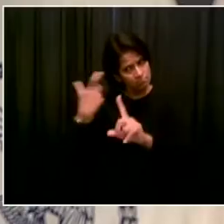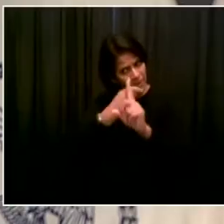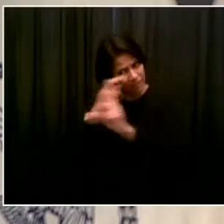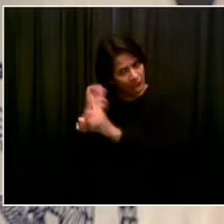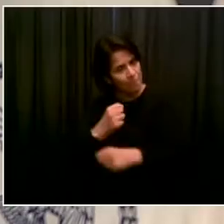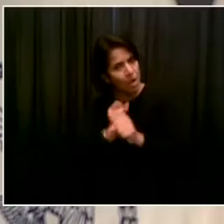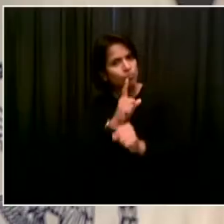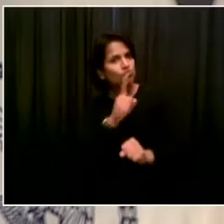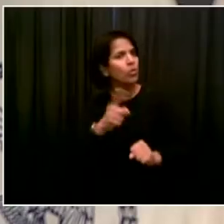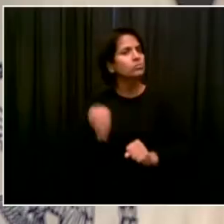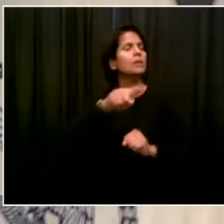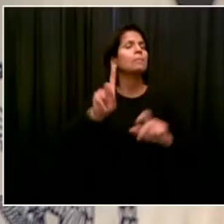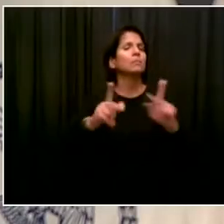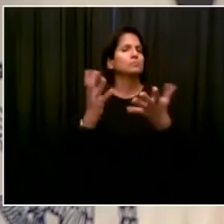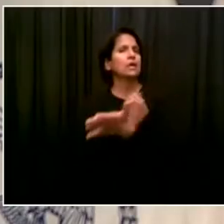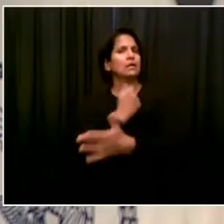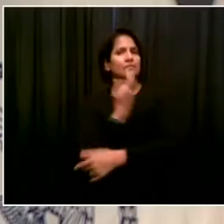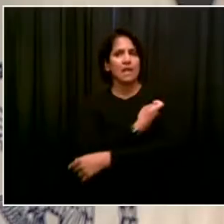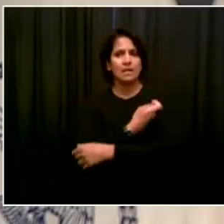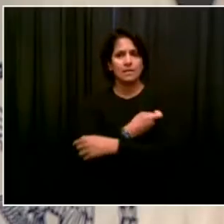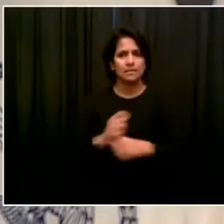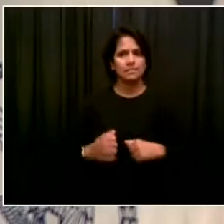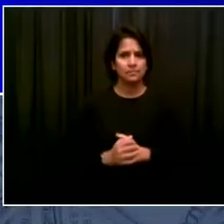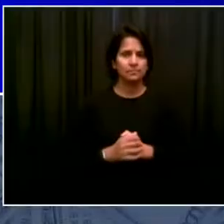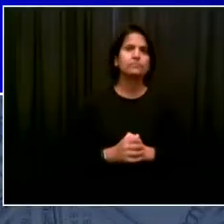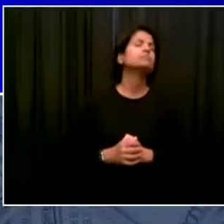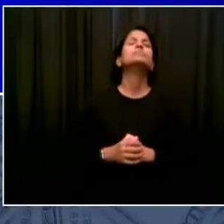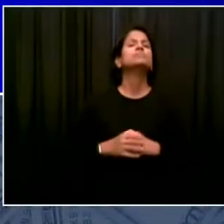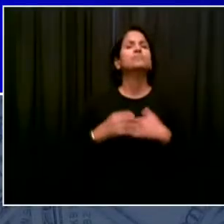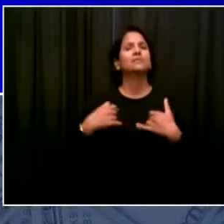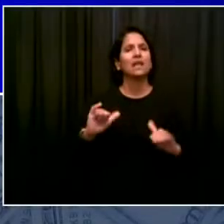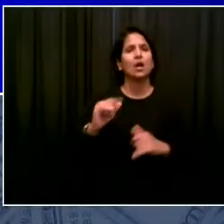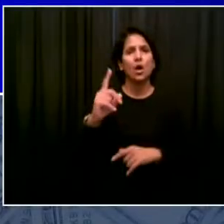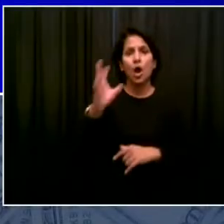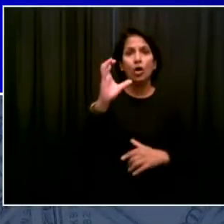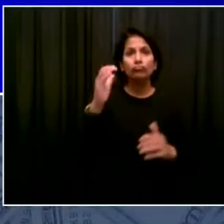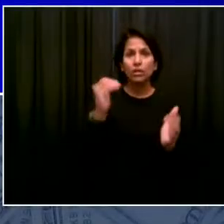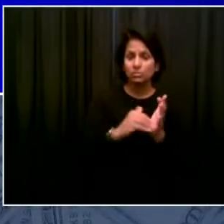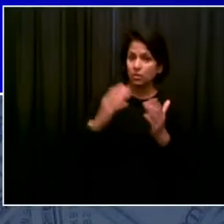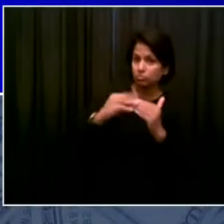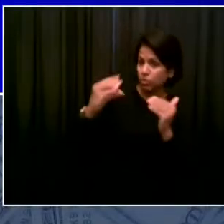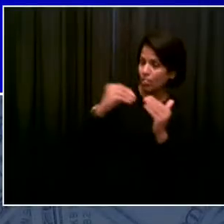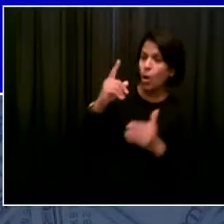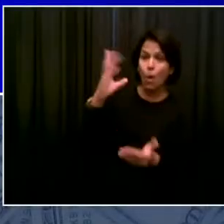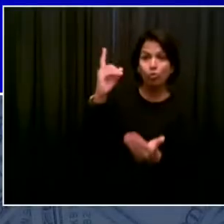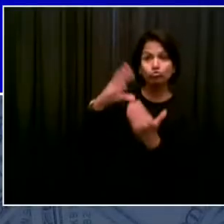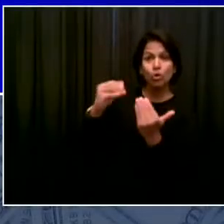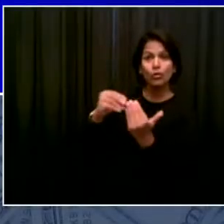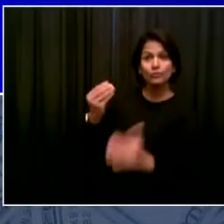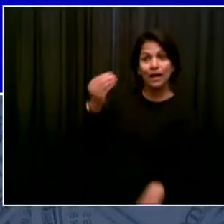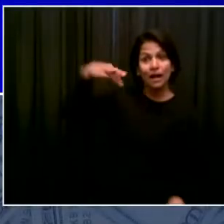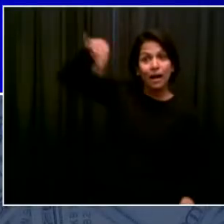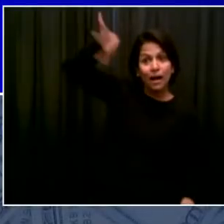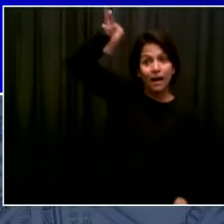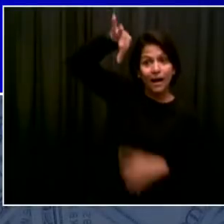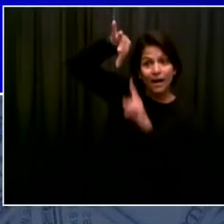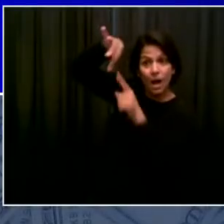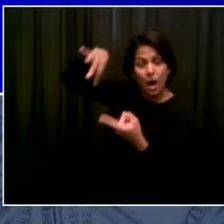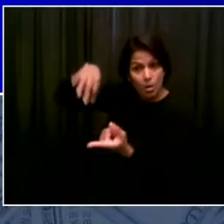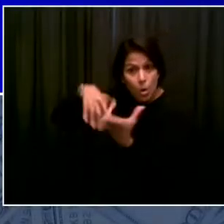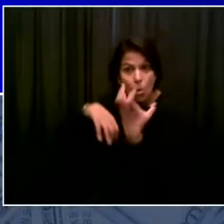now going to offer a particular incentive for the city employees who are not yet vaccinated, an additional $500